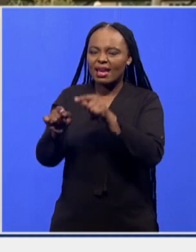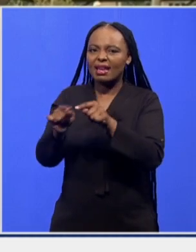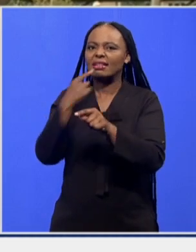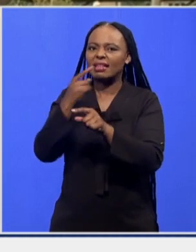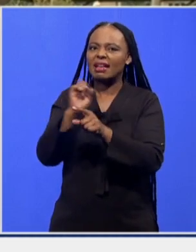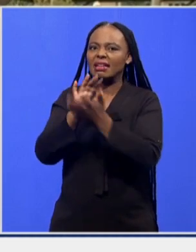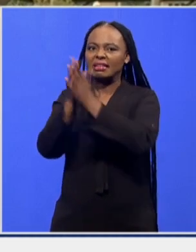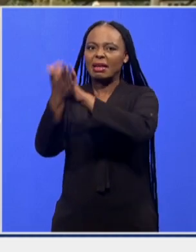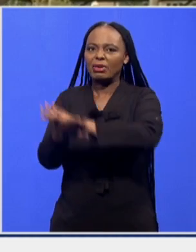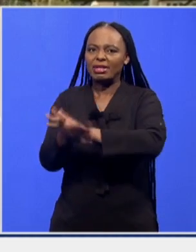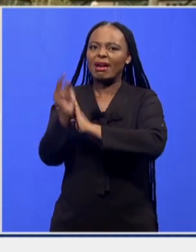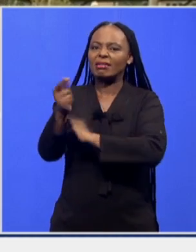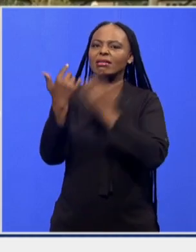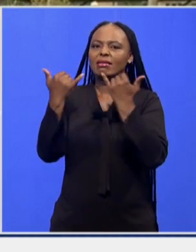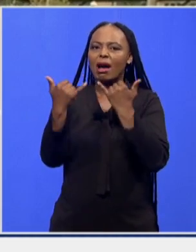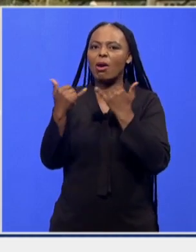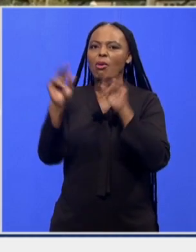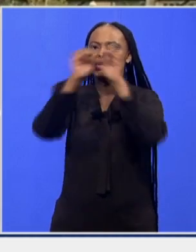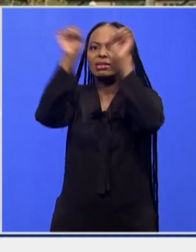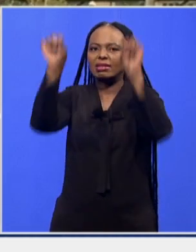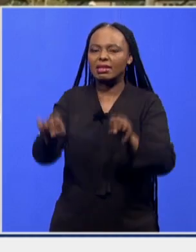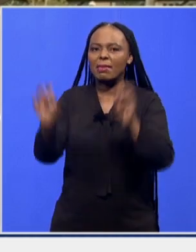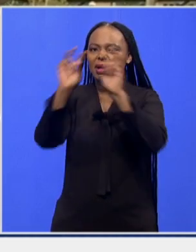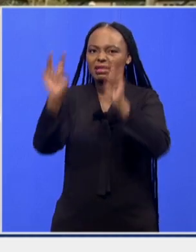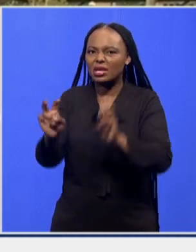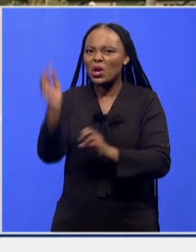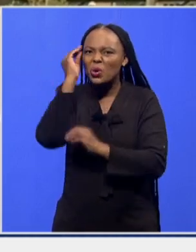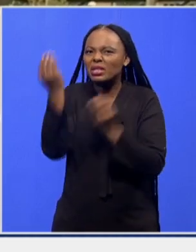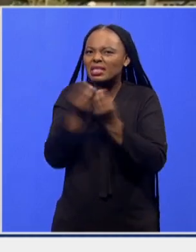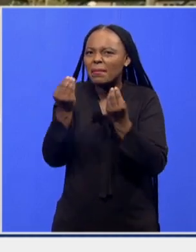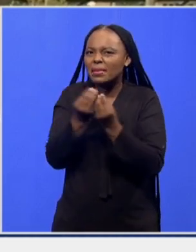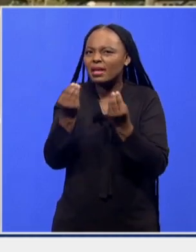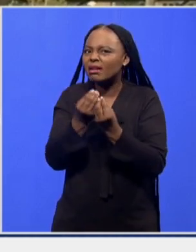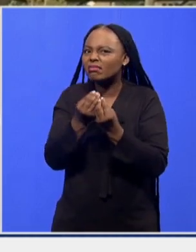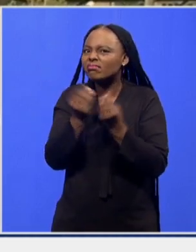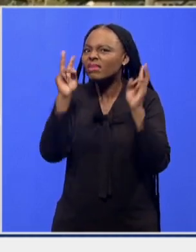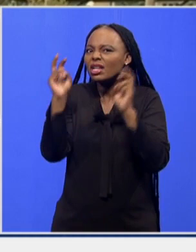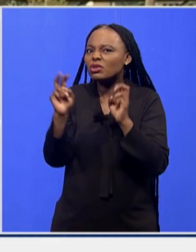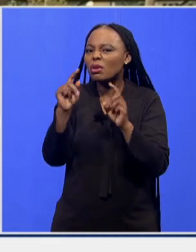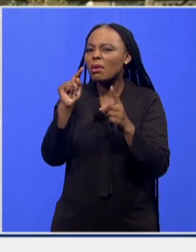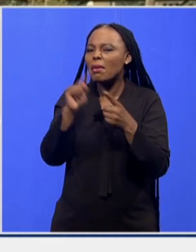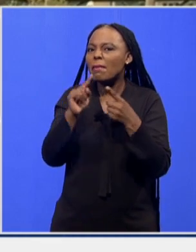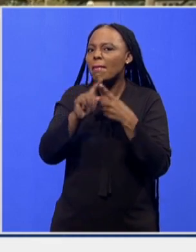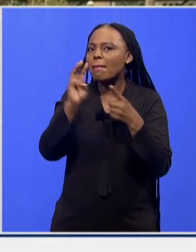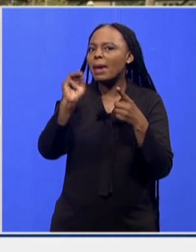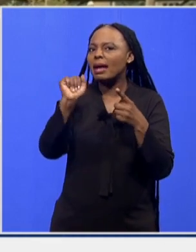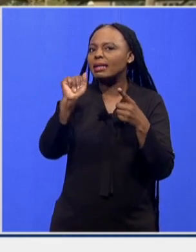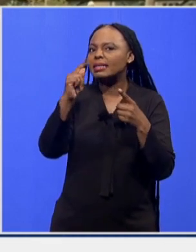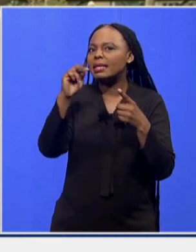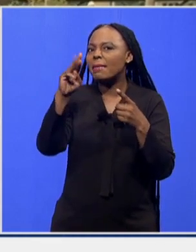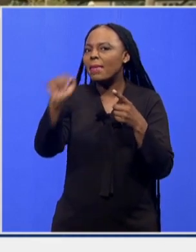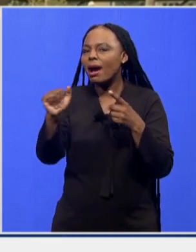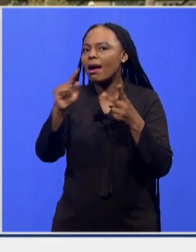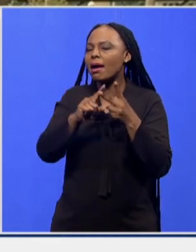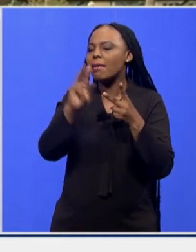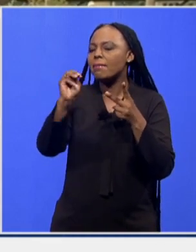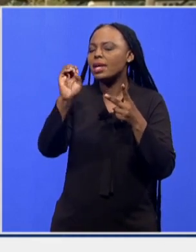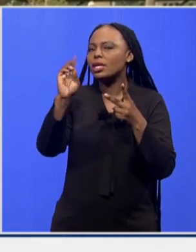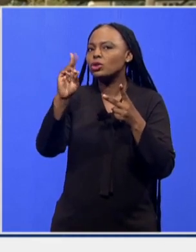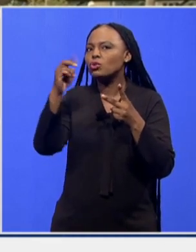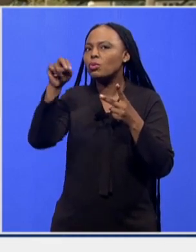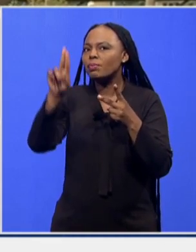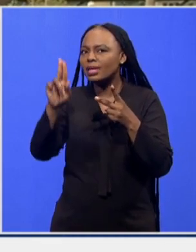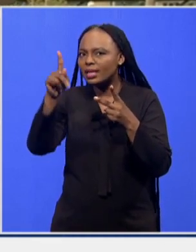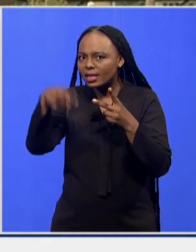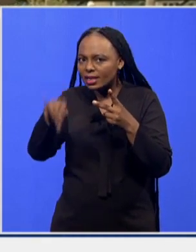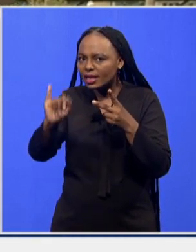power stations. What we know about incidents at Matimba and Medupi. Is it a big problem? Is there security on site